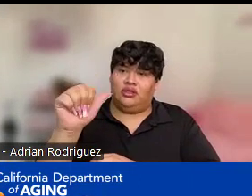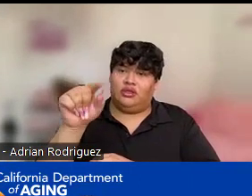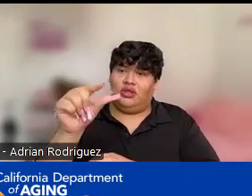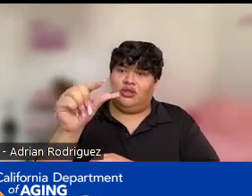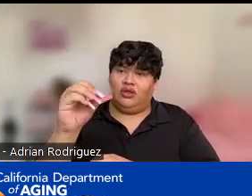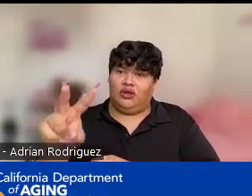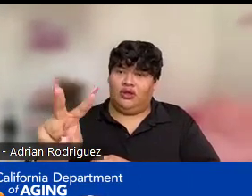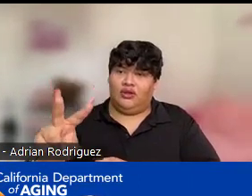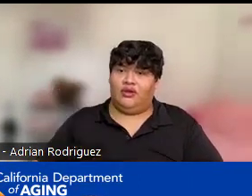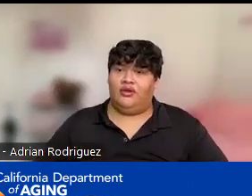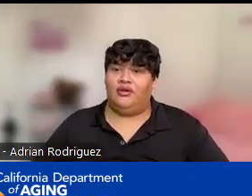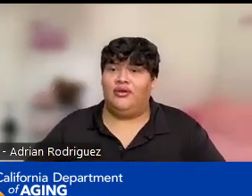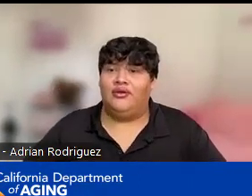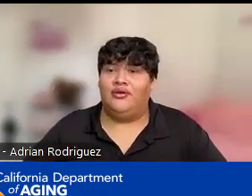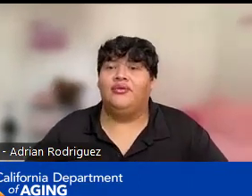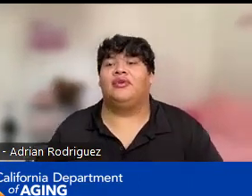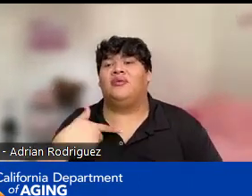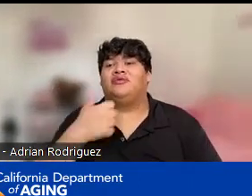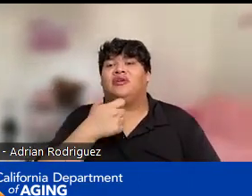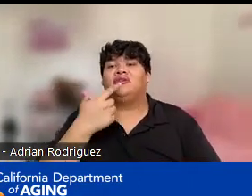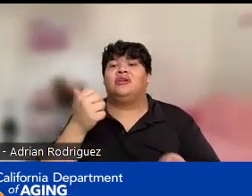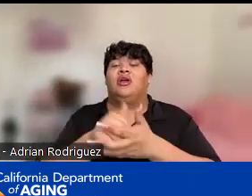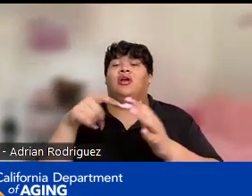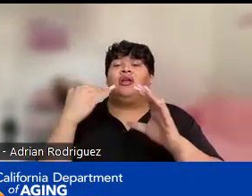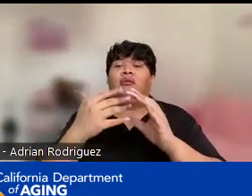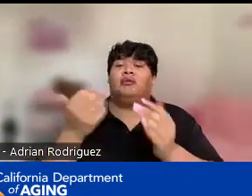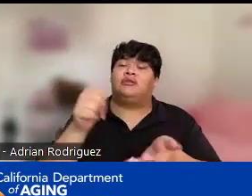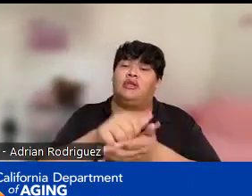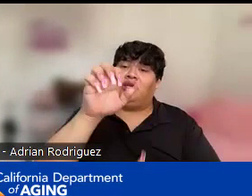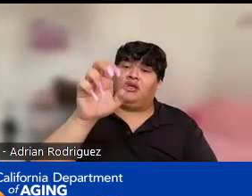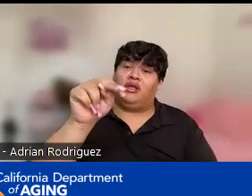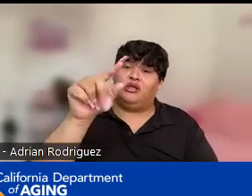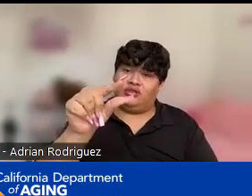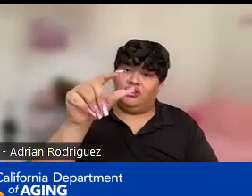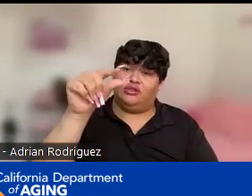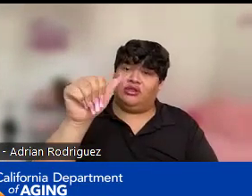engage@aging.ca.gov. Sorry, let me say that again. Our email address is engage,